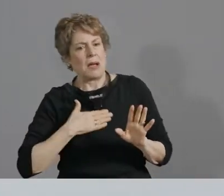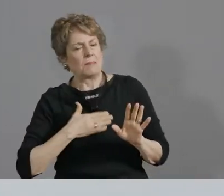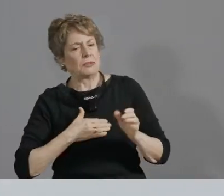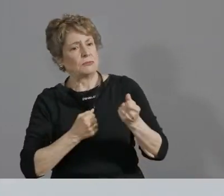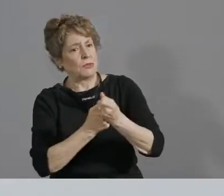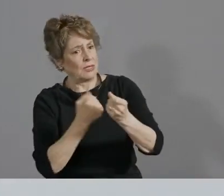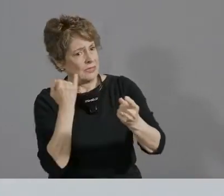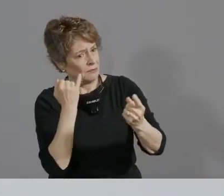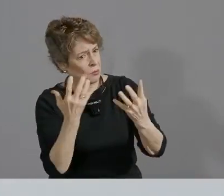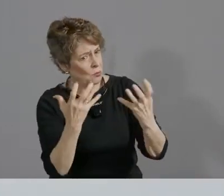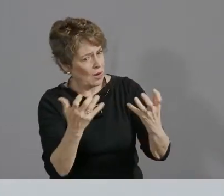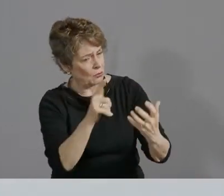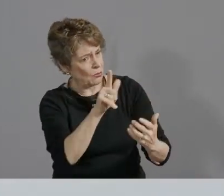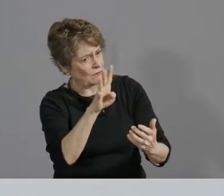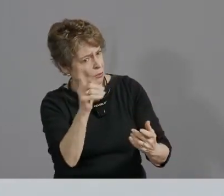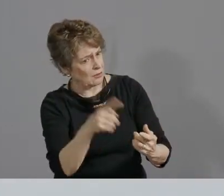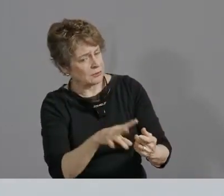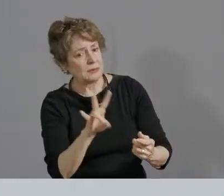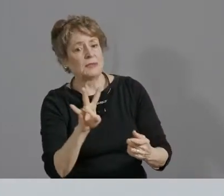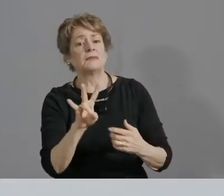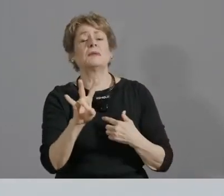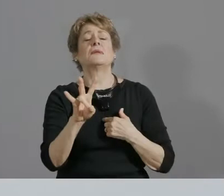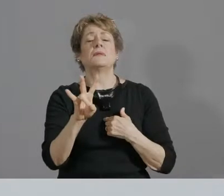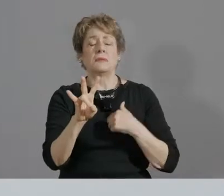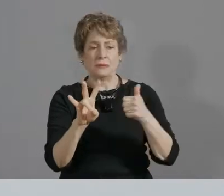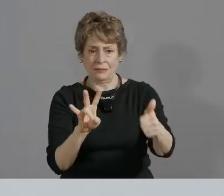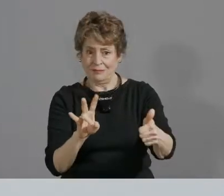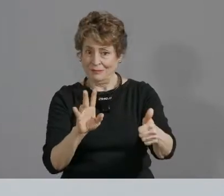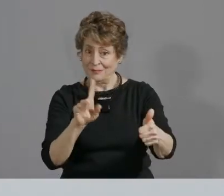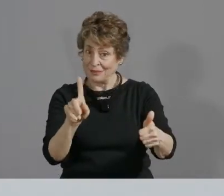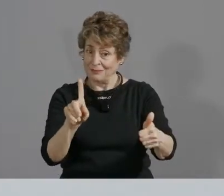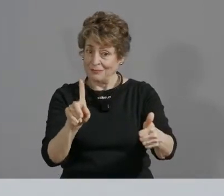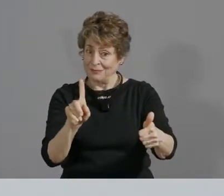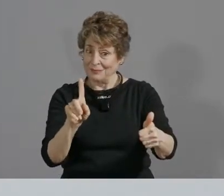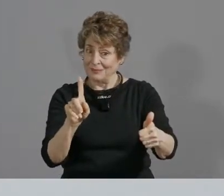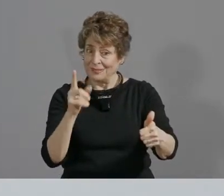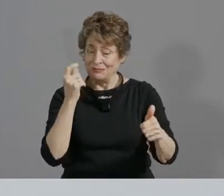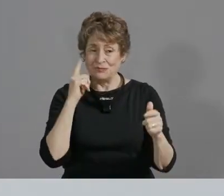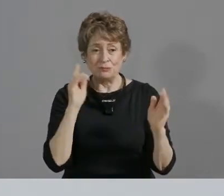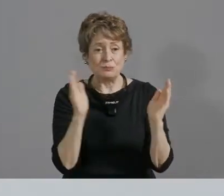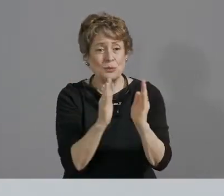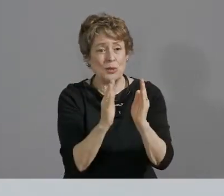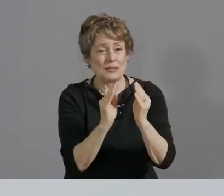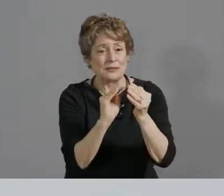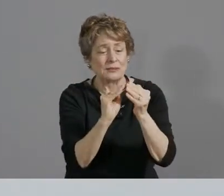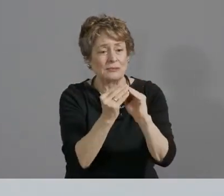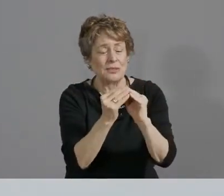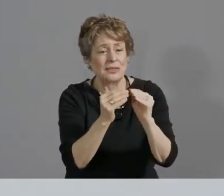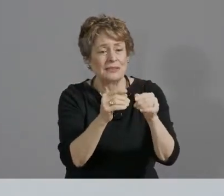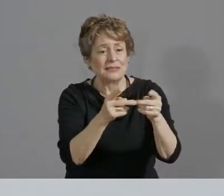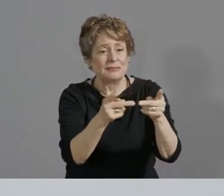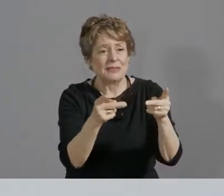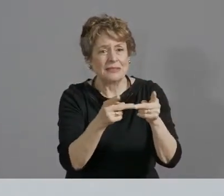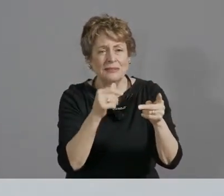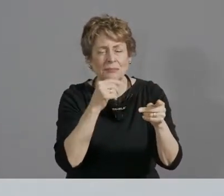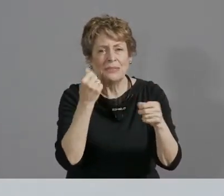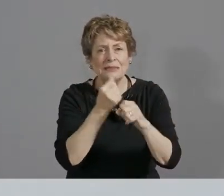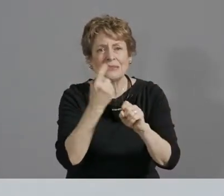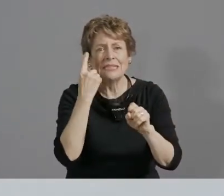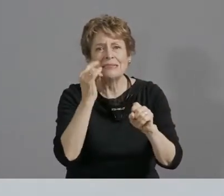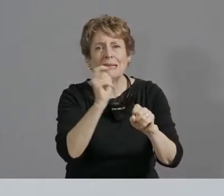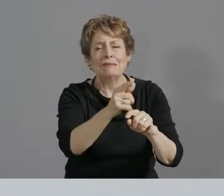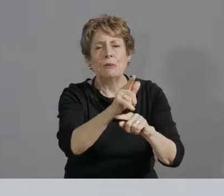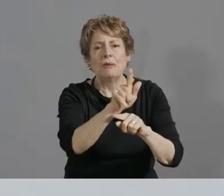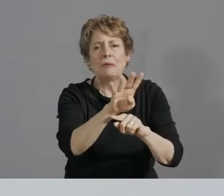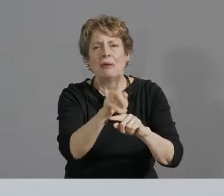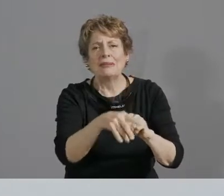those smaller sites, it might not make sense. But the other thing that what? Sorry?